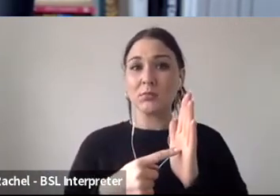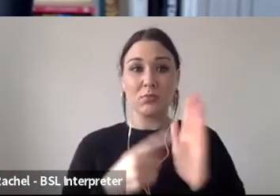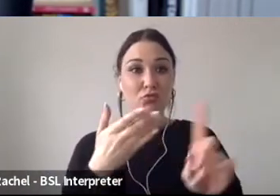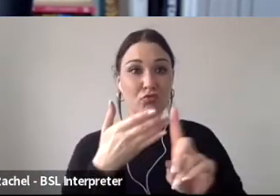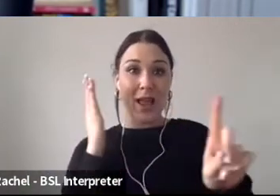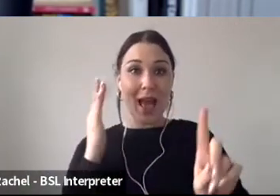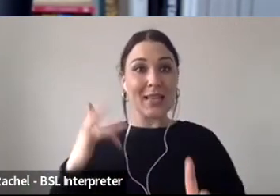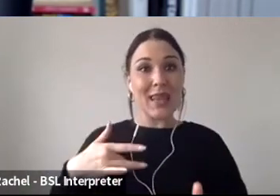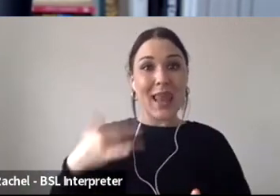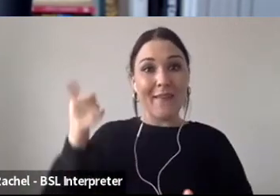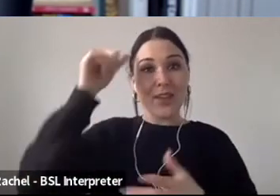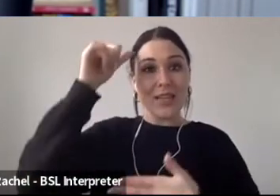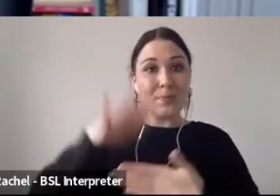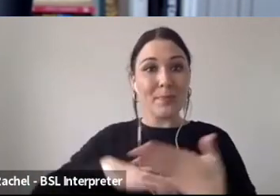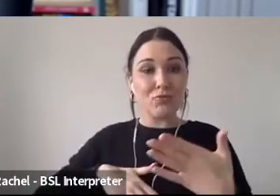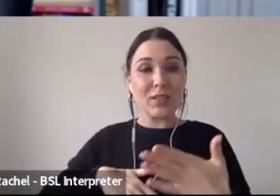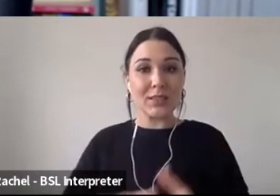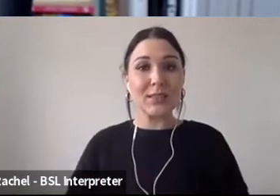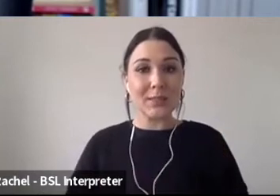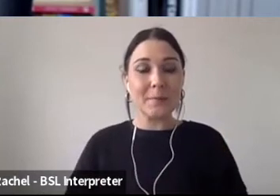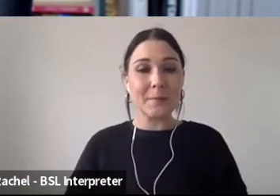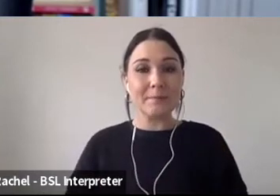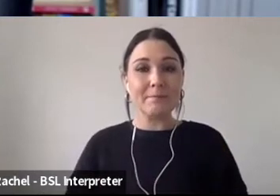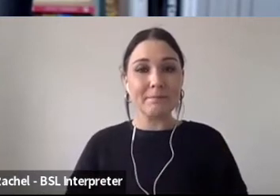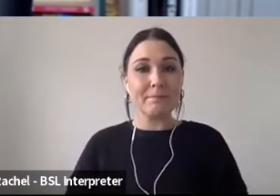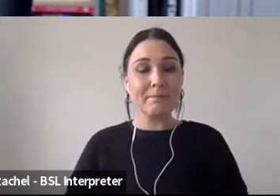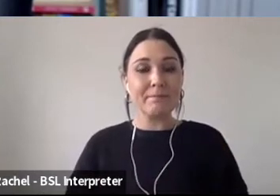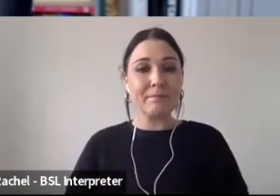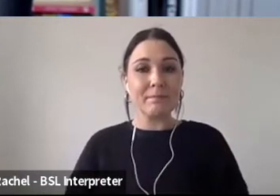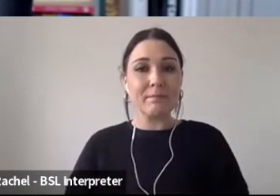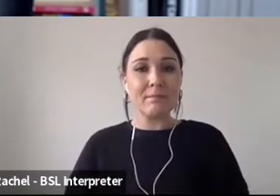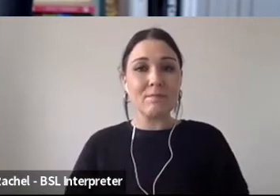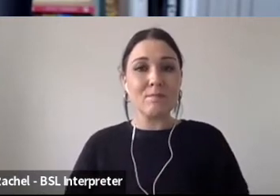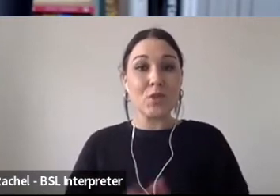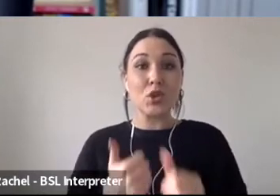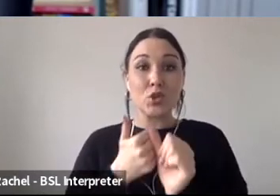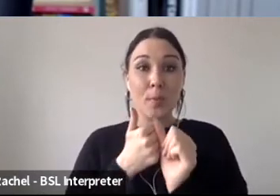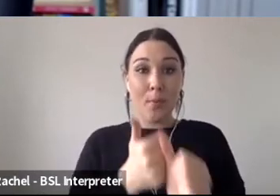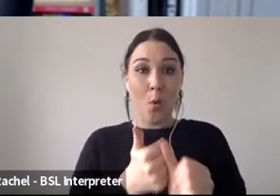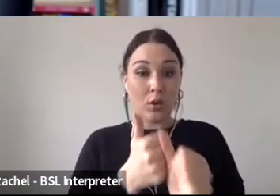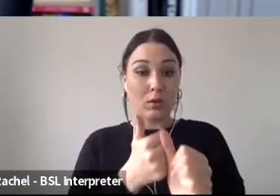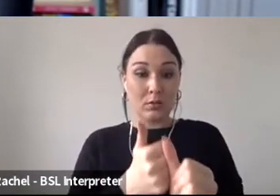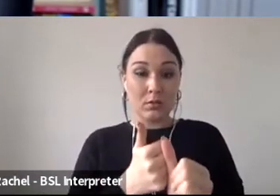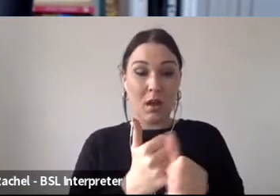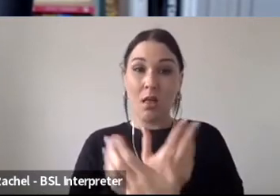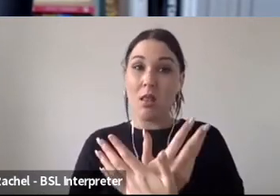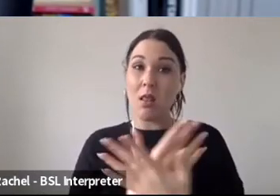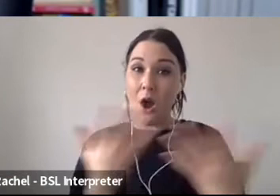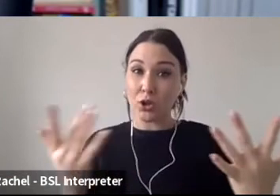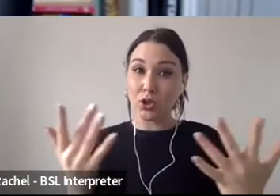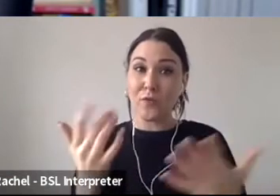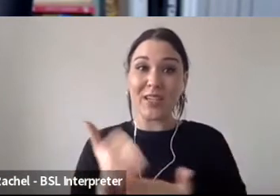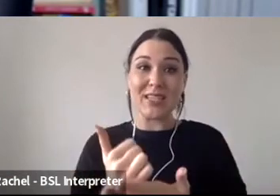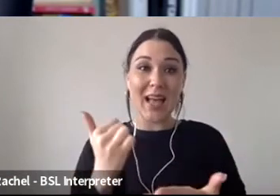life experience. I think when it comes to support, there are lots and lots and lots of really fantastic